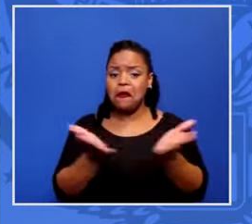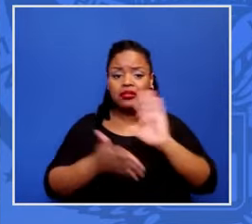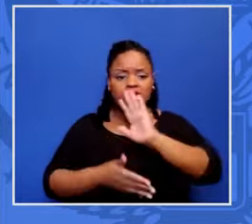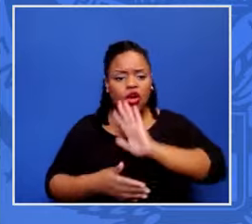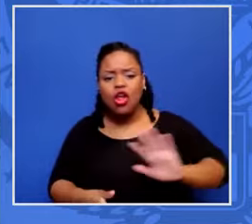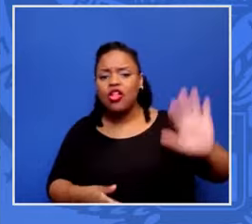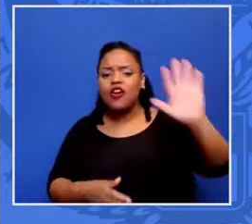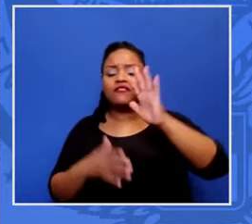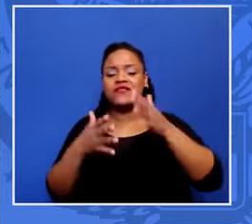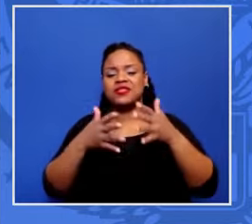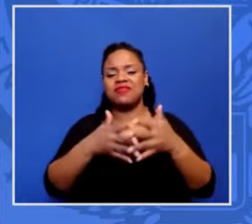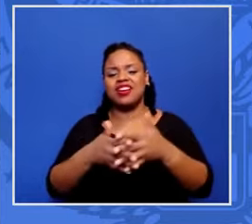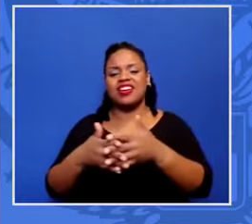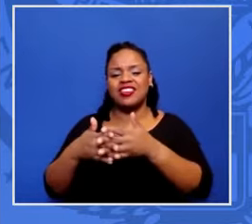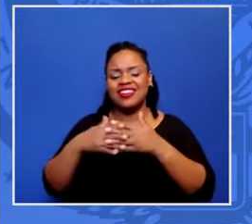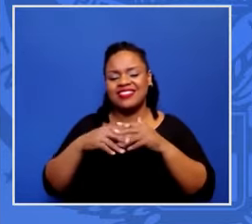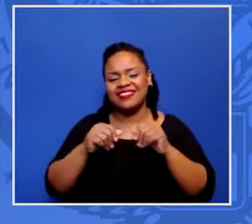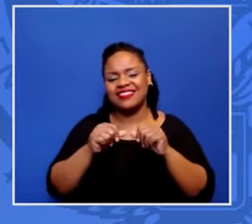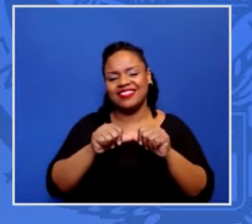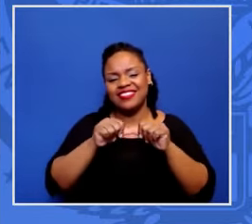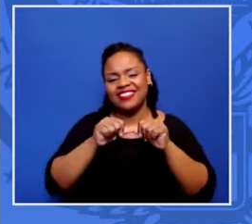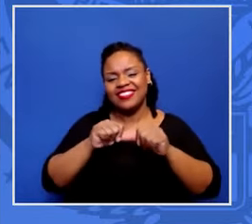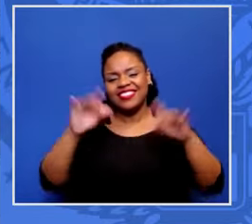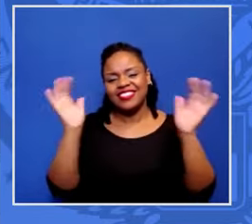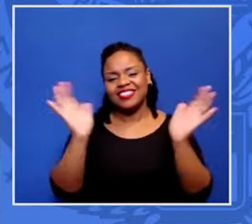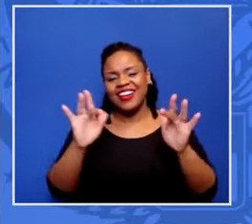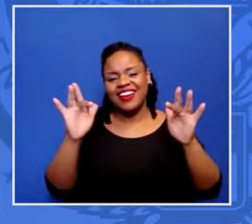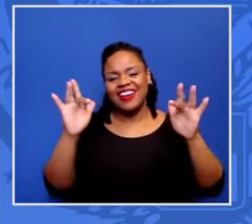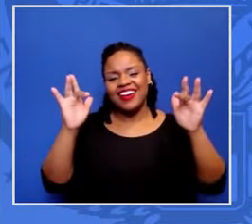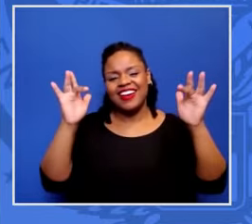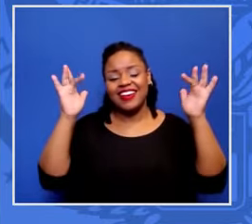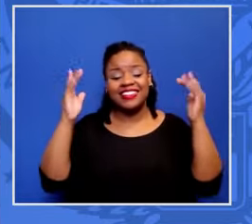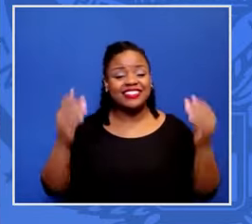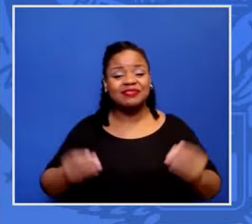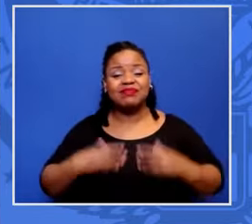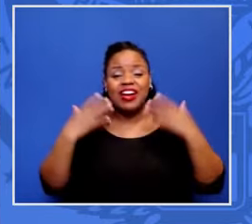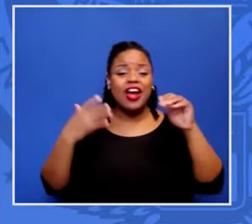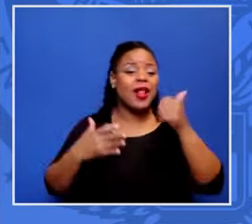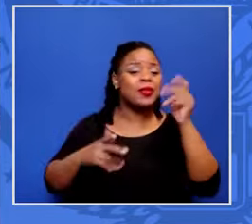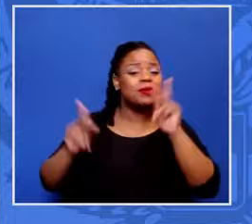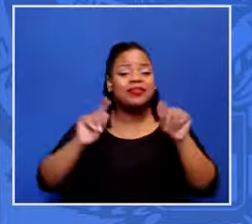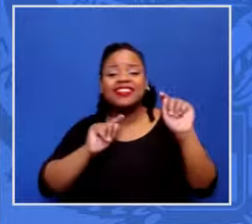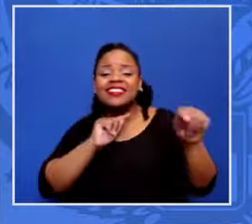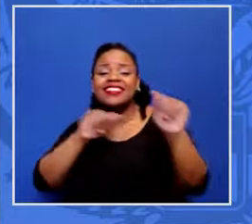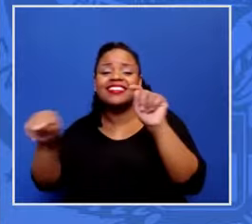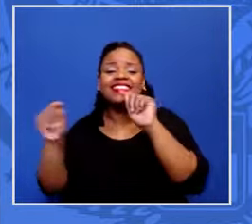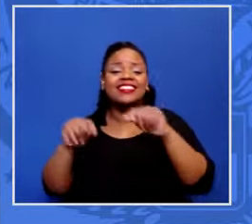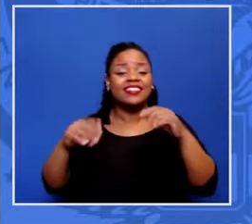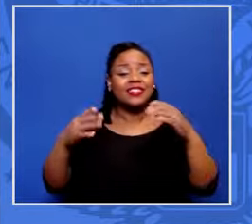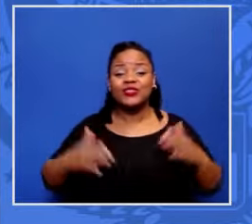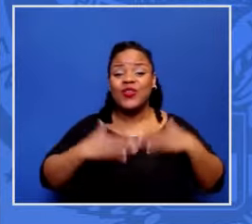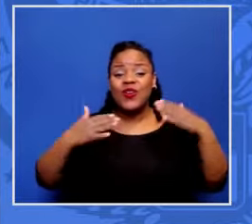Inspire others to change the world. Bring joy and hope. Let's get united, America. America.